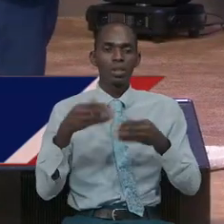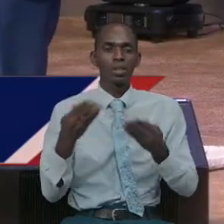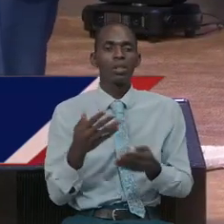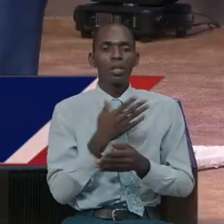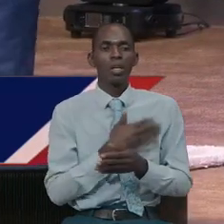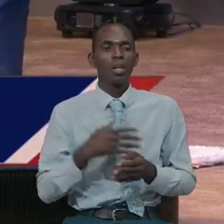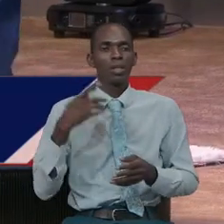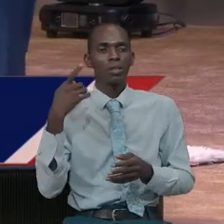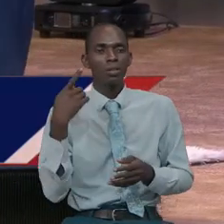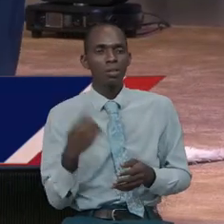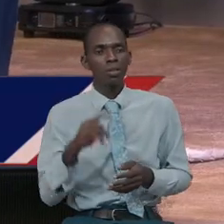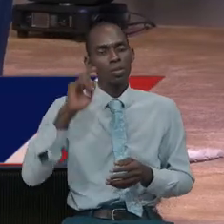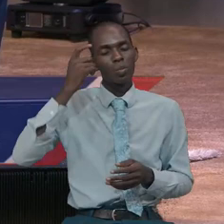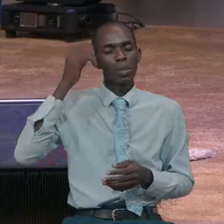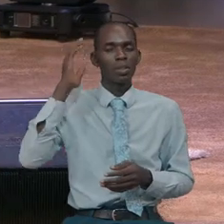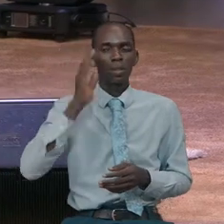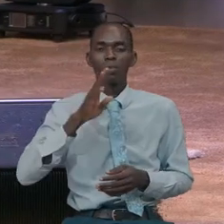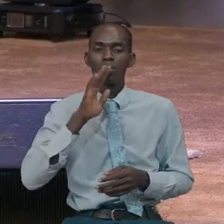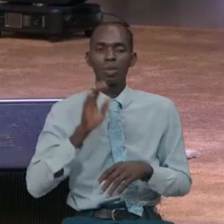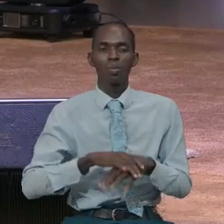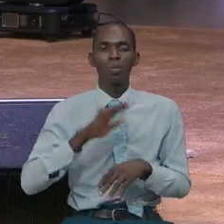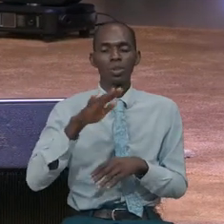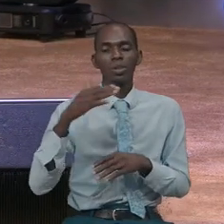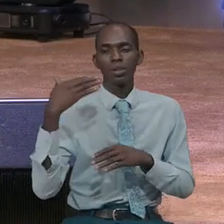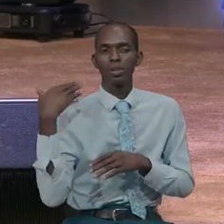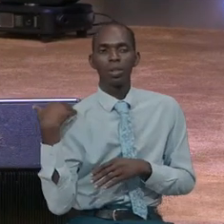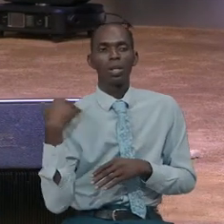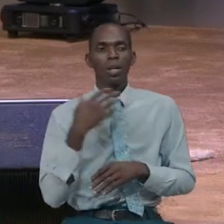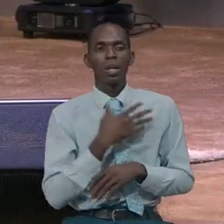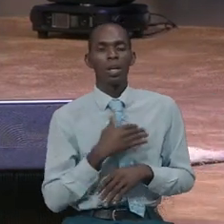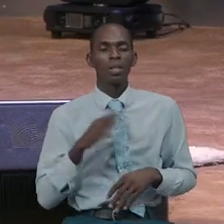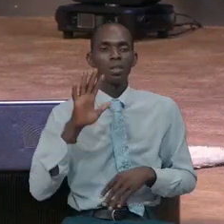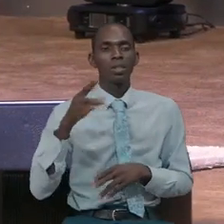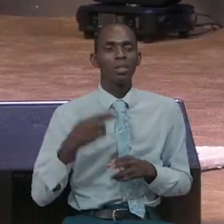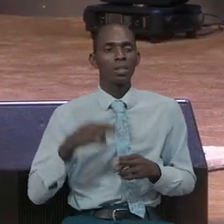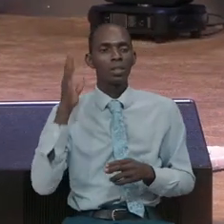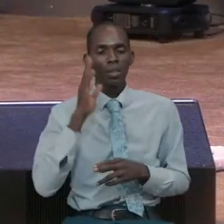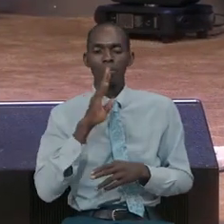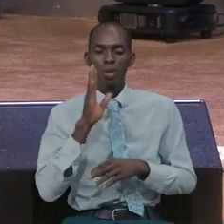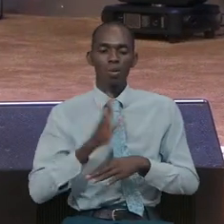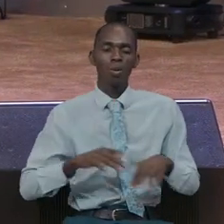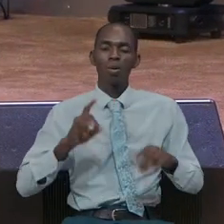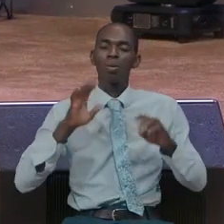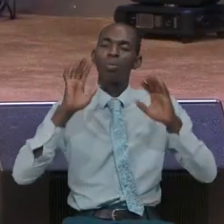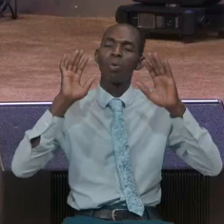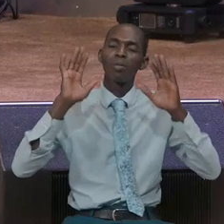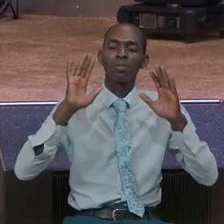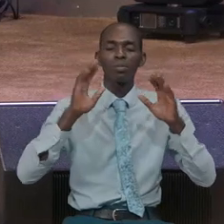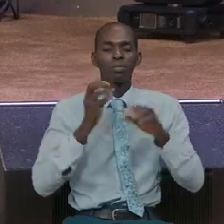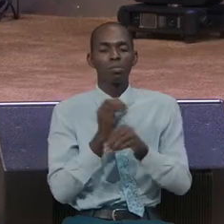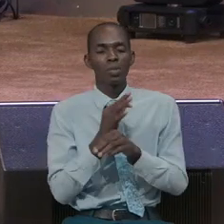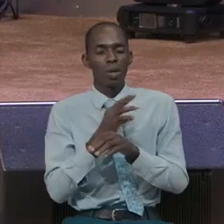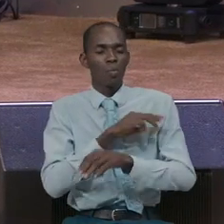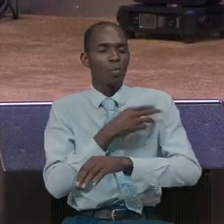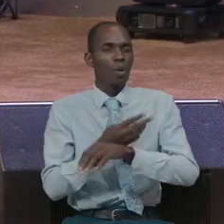be upon his shoulder, and his name shall be called Wonderful Counselor, the Mighty